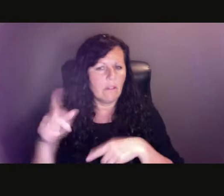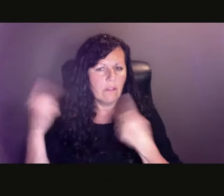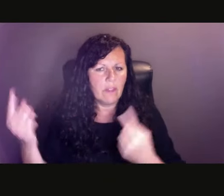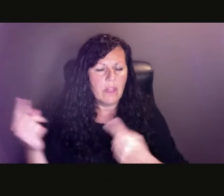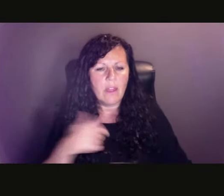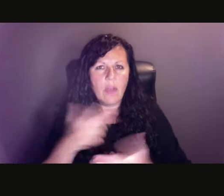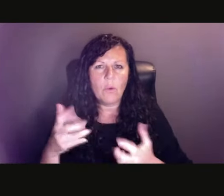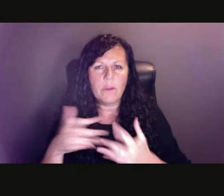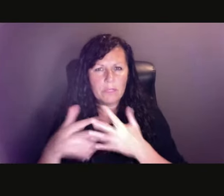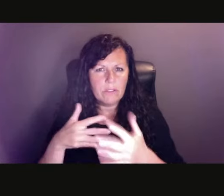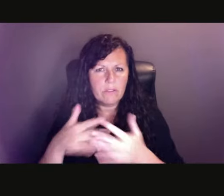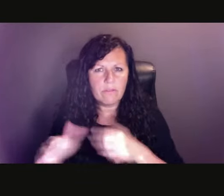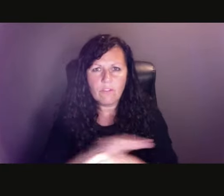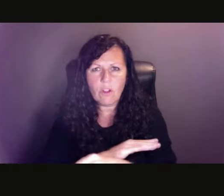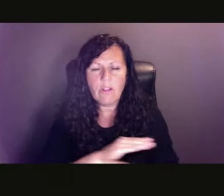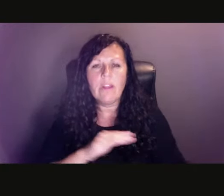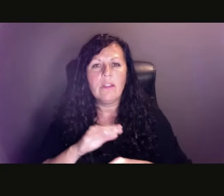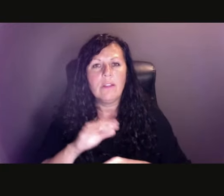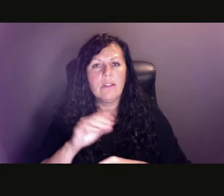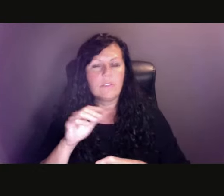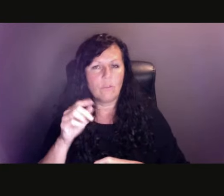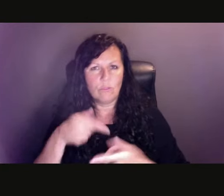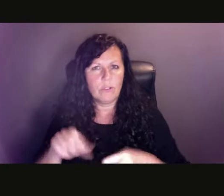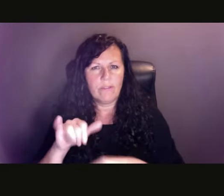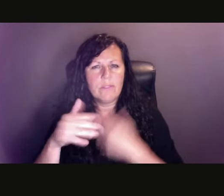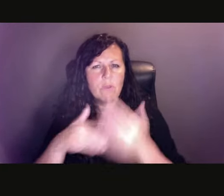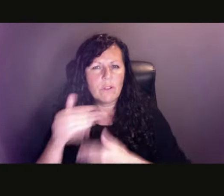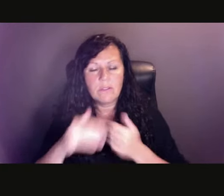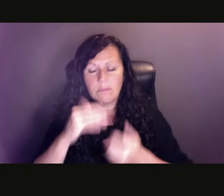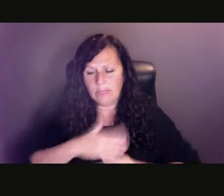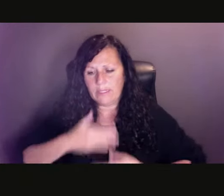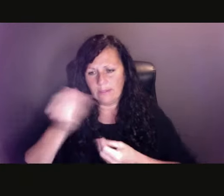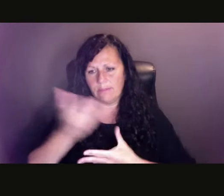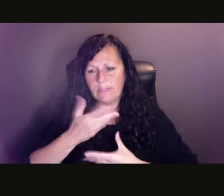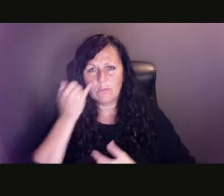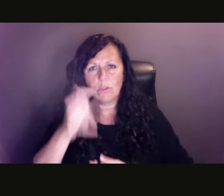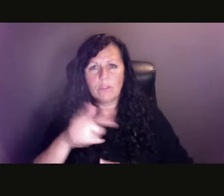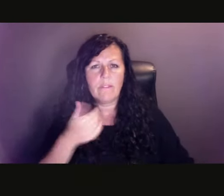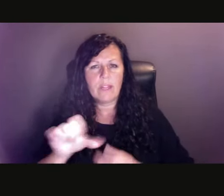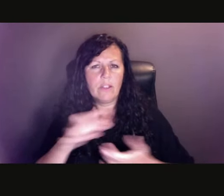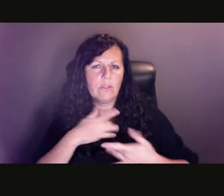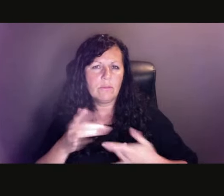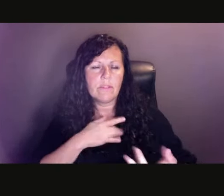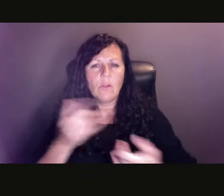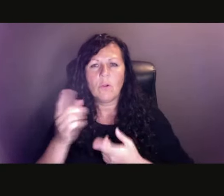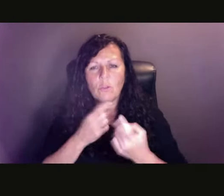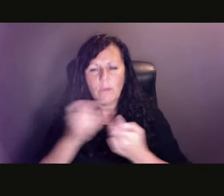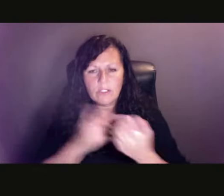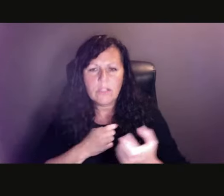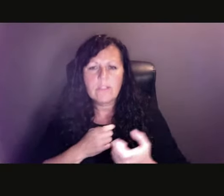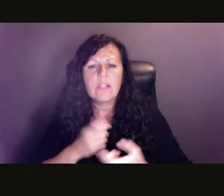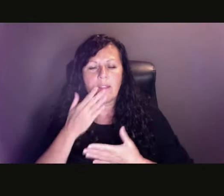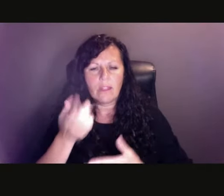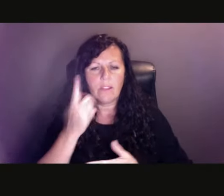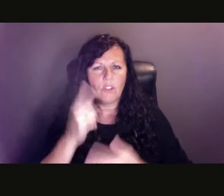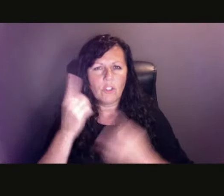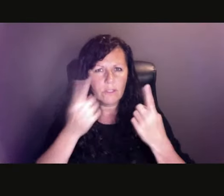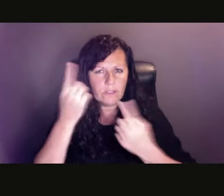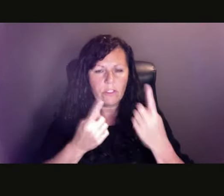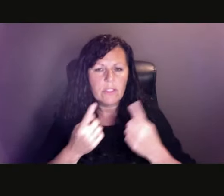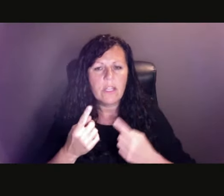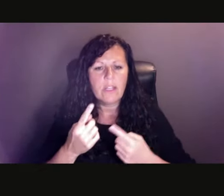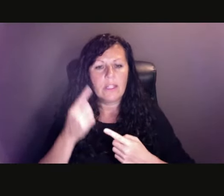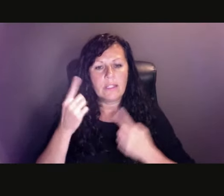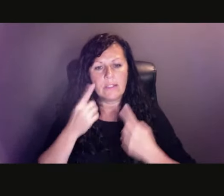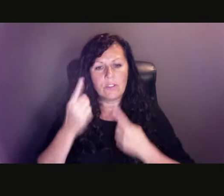know if you have any questions or concerns. Thank you for understanding this decision. Your flexibility and dedication to the team, looking at the past budget